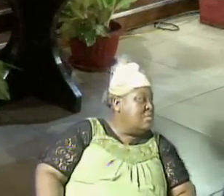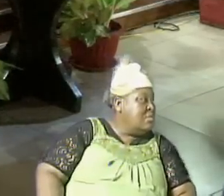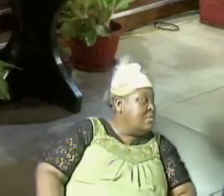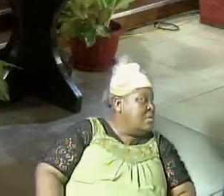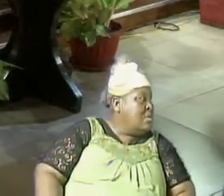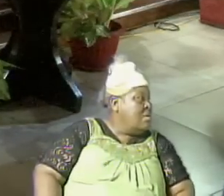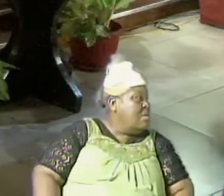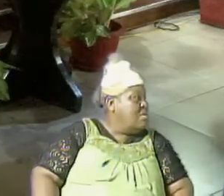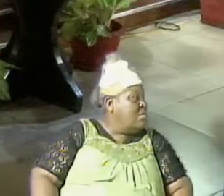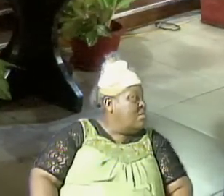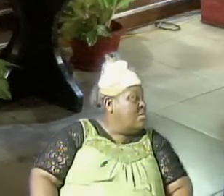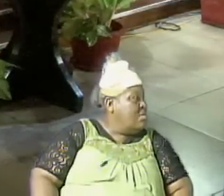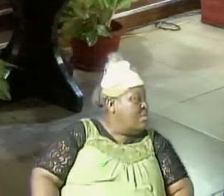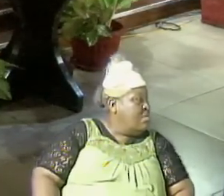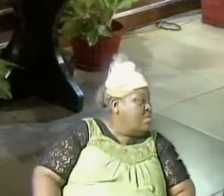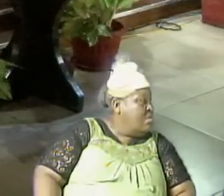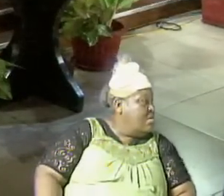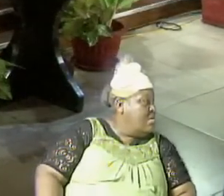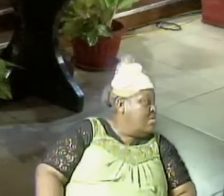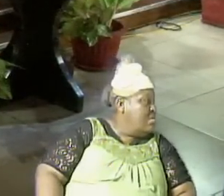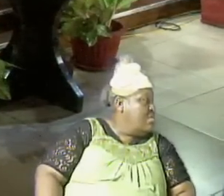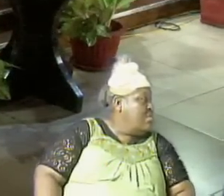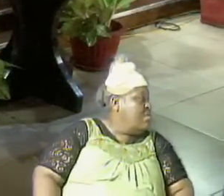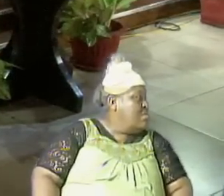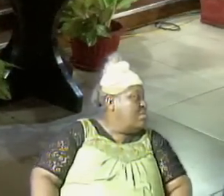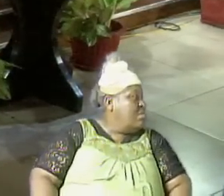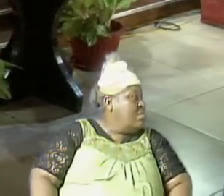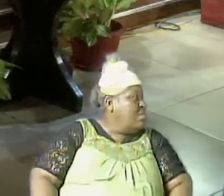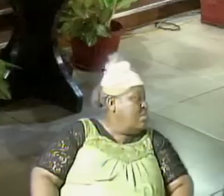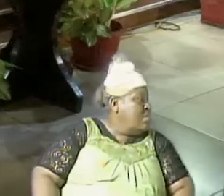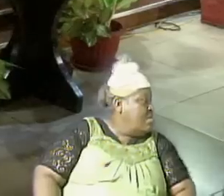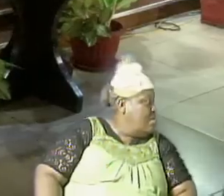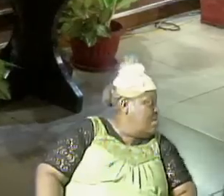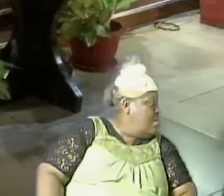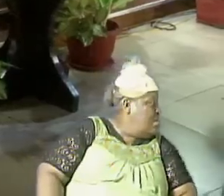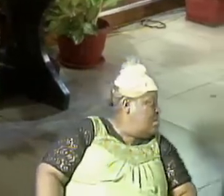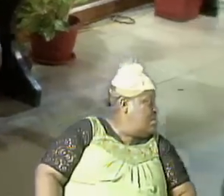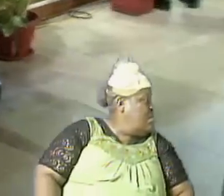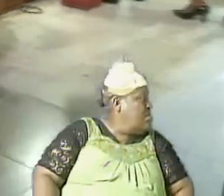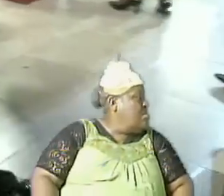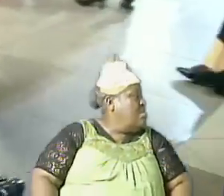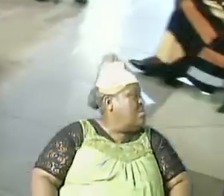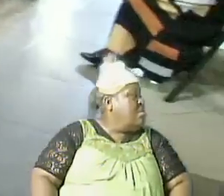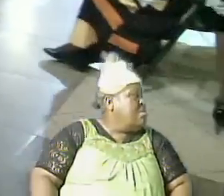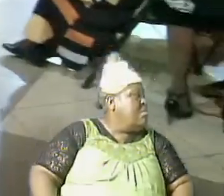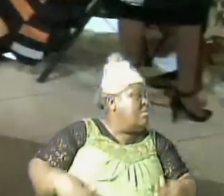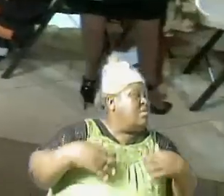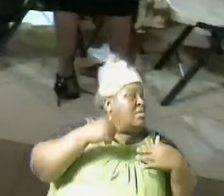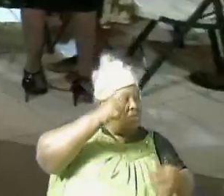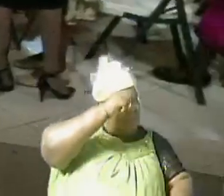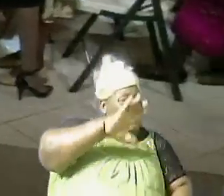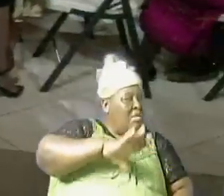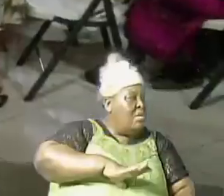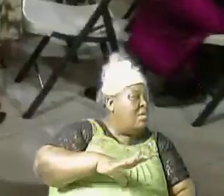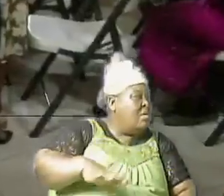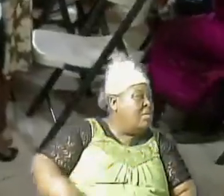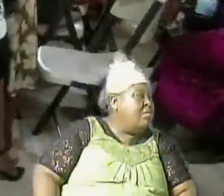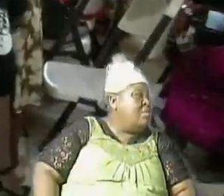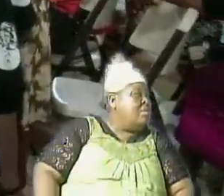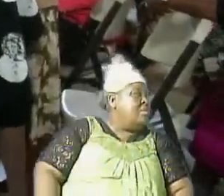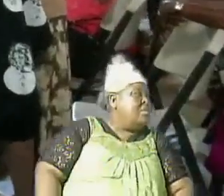your hand. That young man before you, yes, him. Bring that young man. Lord God